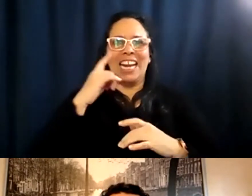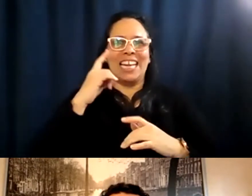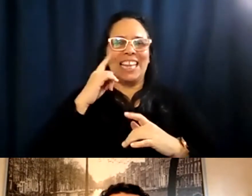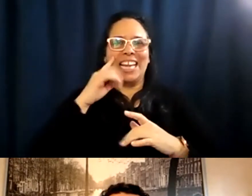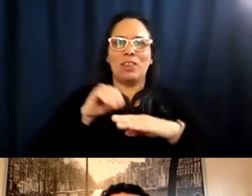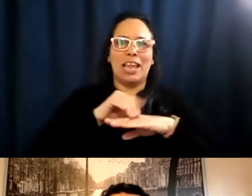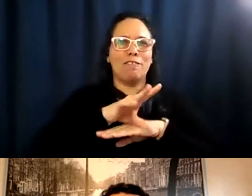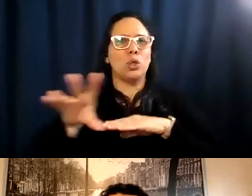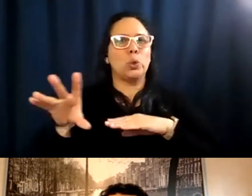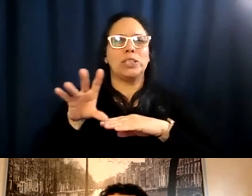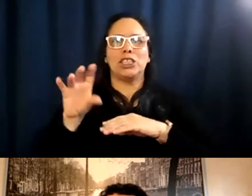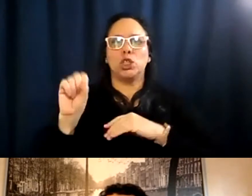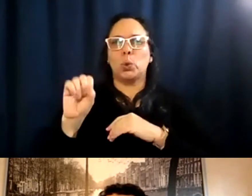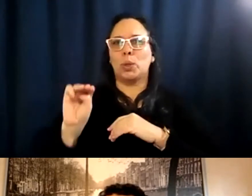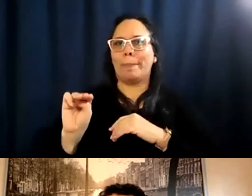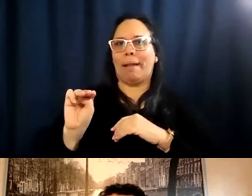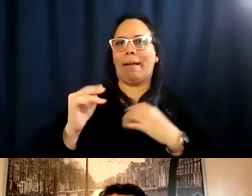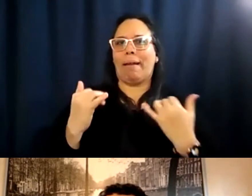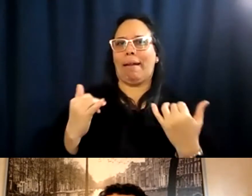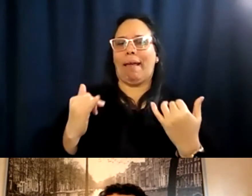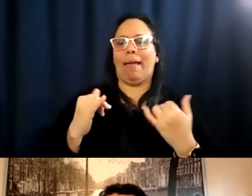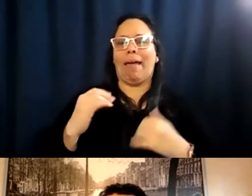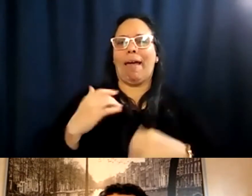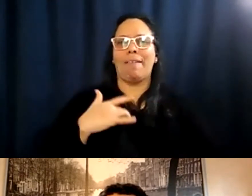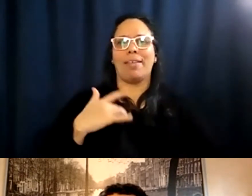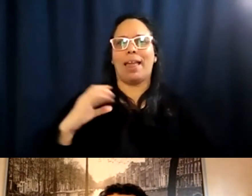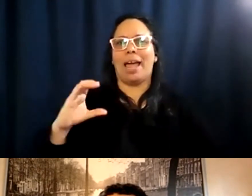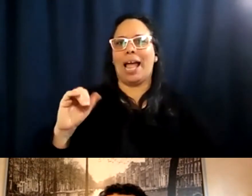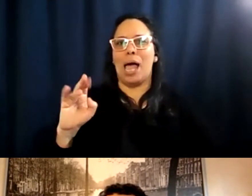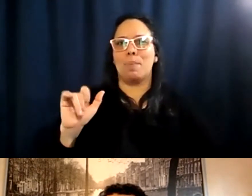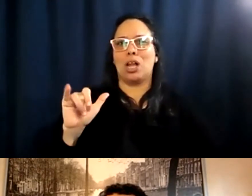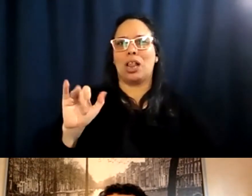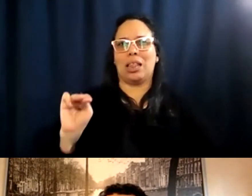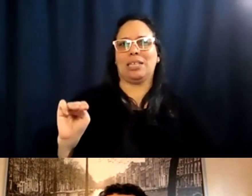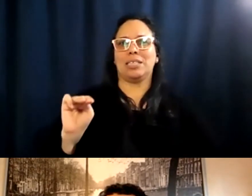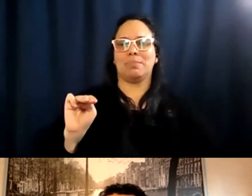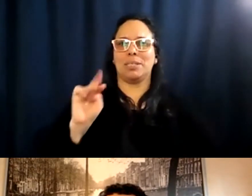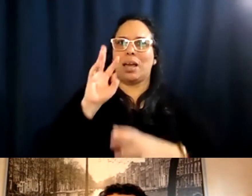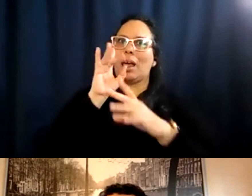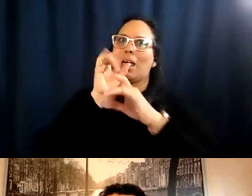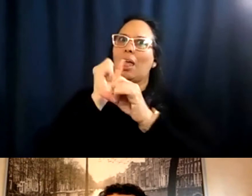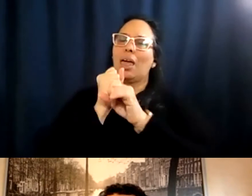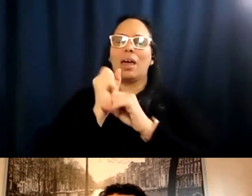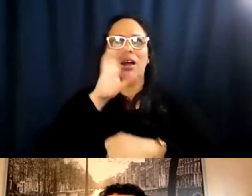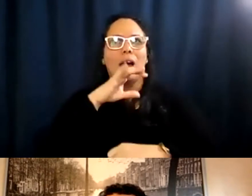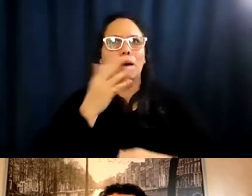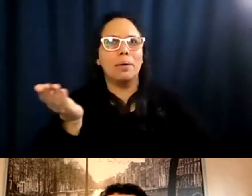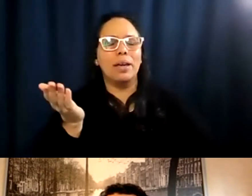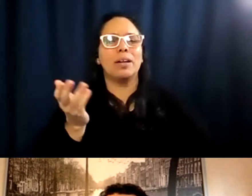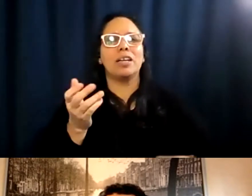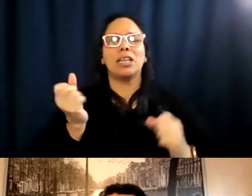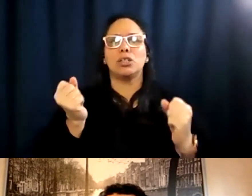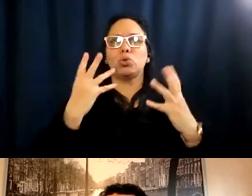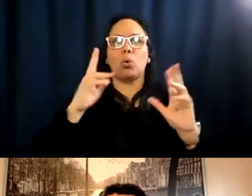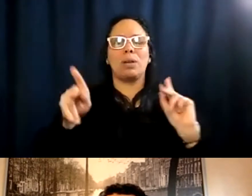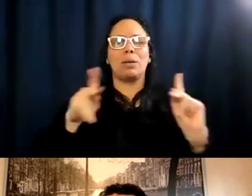social media these days, I feel like capitalism is like romanticized in this weird way. I know that there are so many people that are anti-capitalist on social